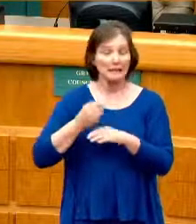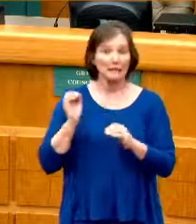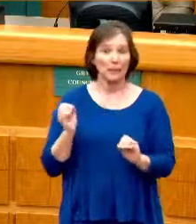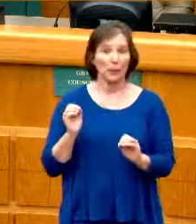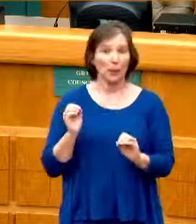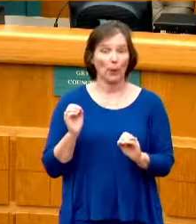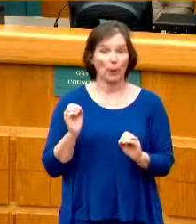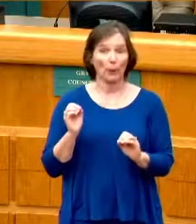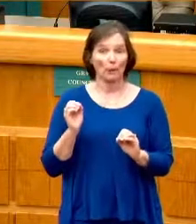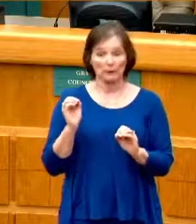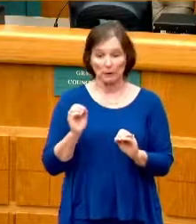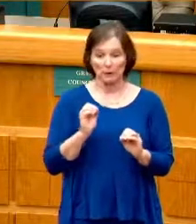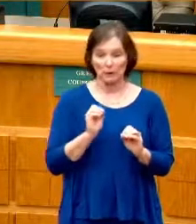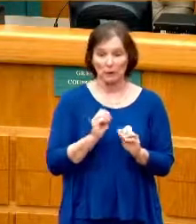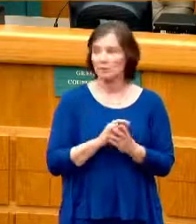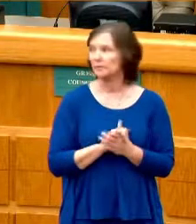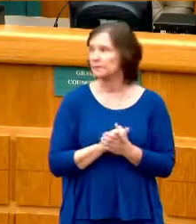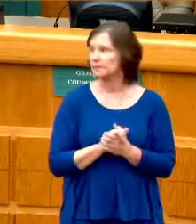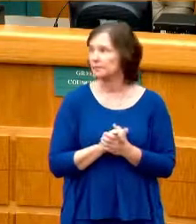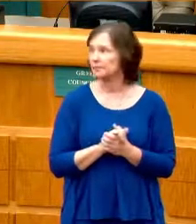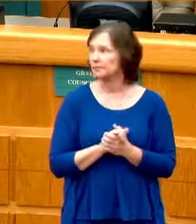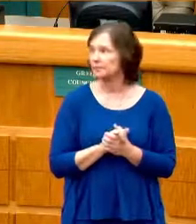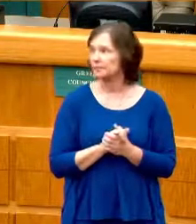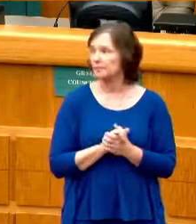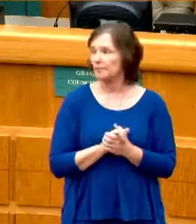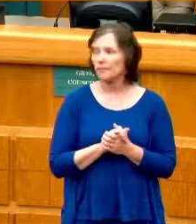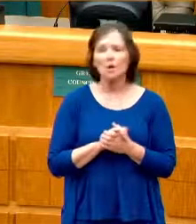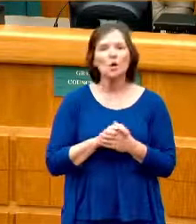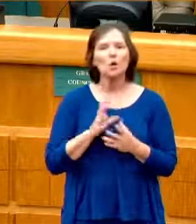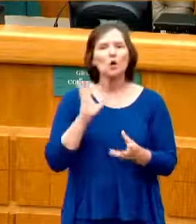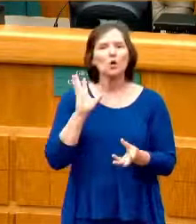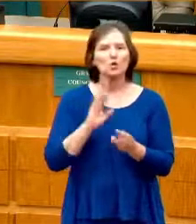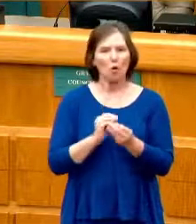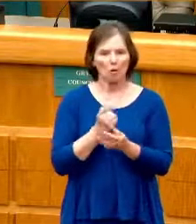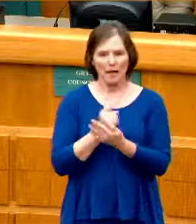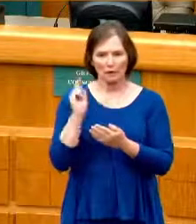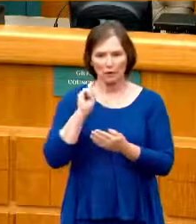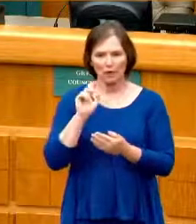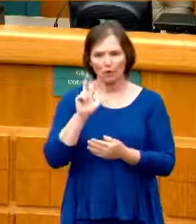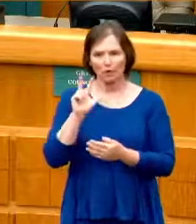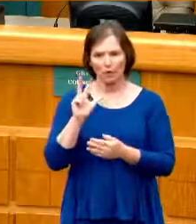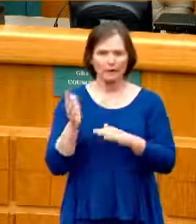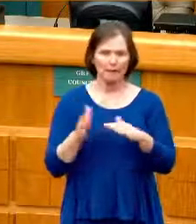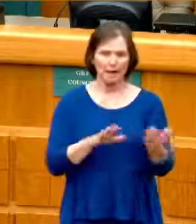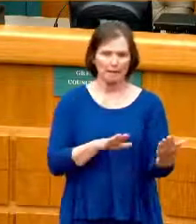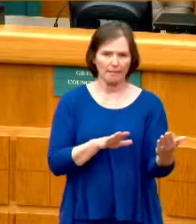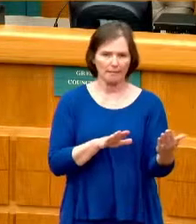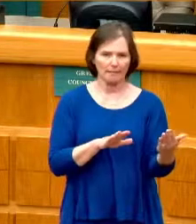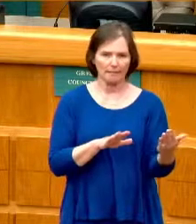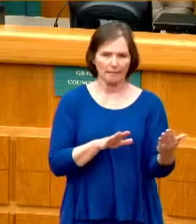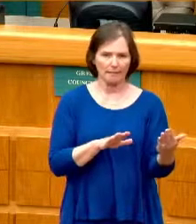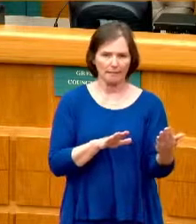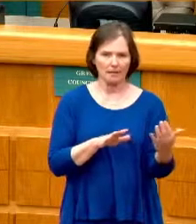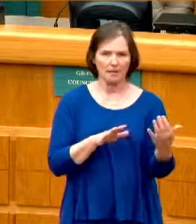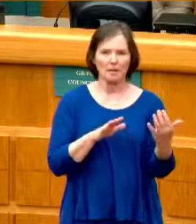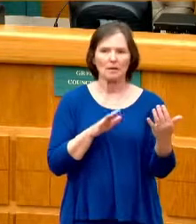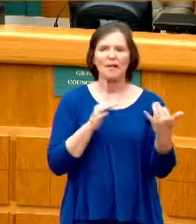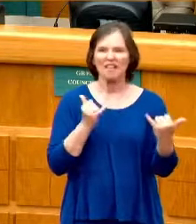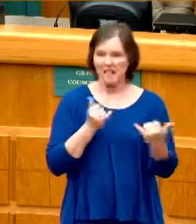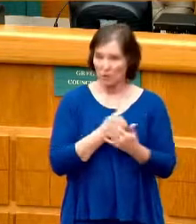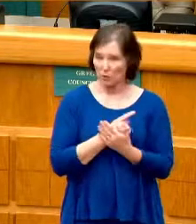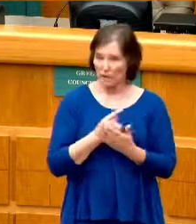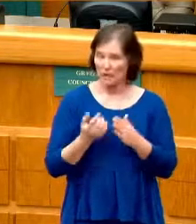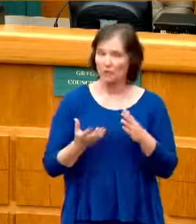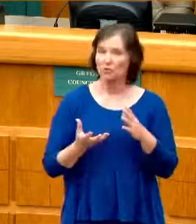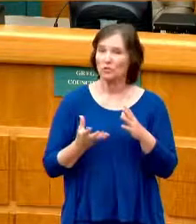there were no deaths on those days. So a total of 3 deaths last week, but then you see a total of 6 deaths this